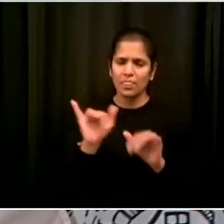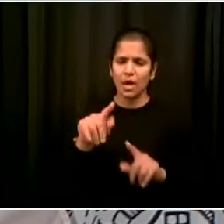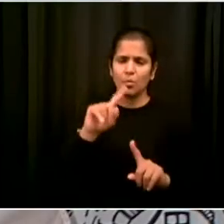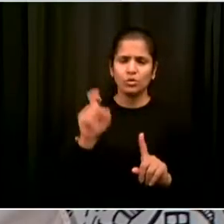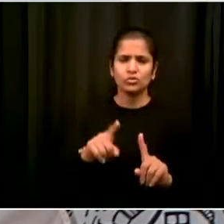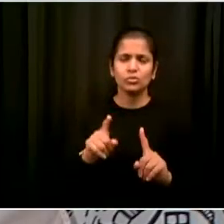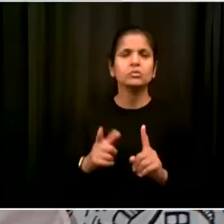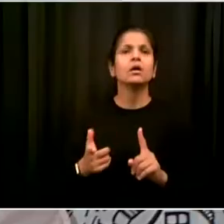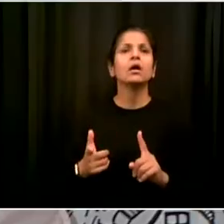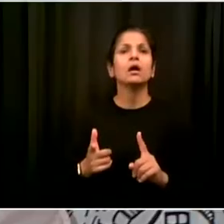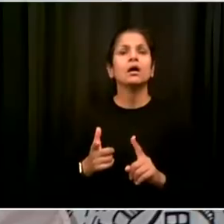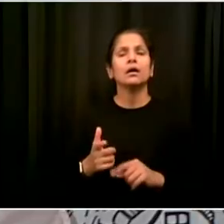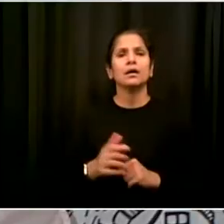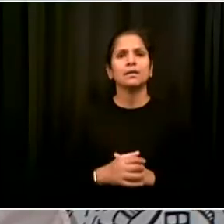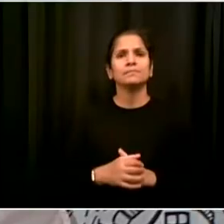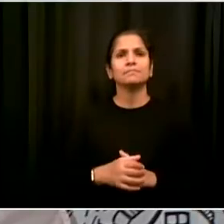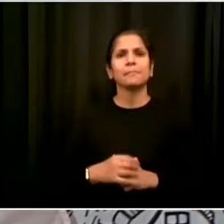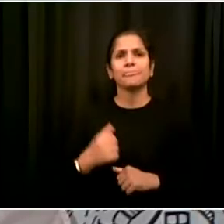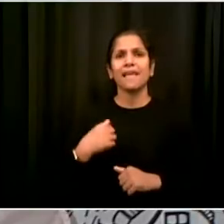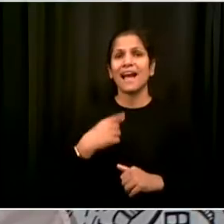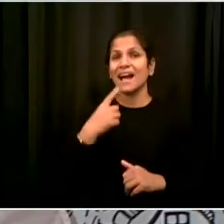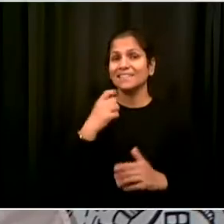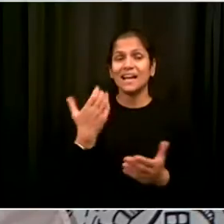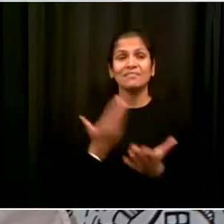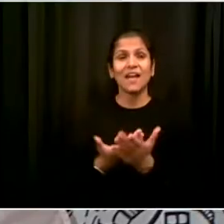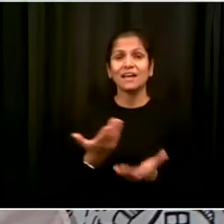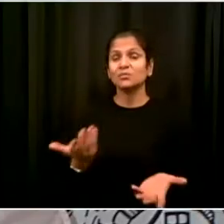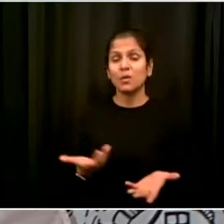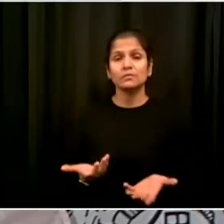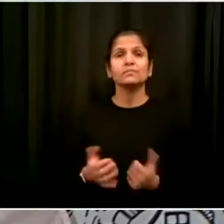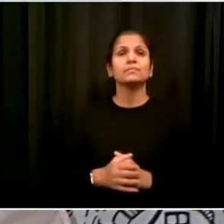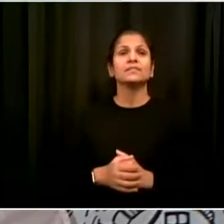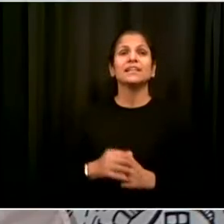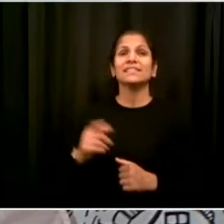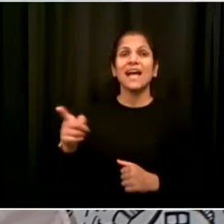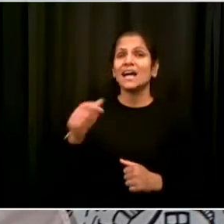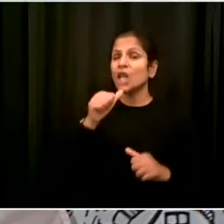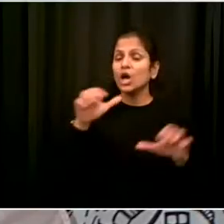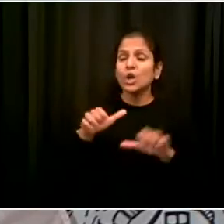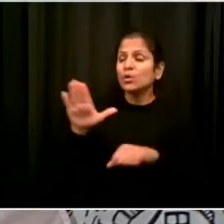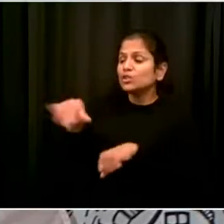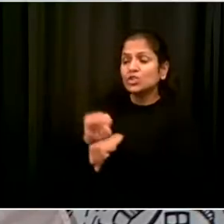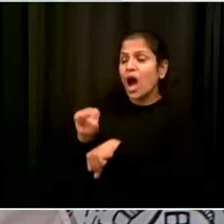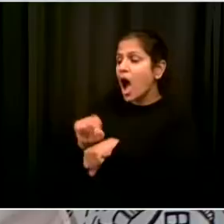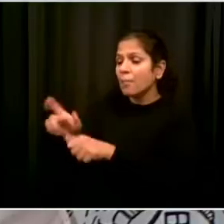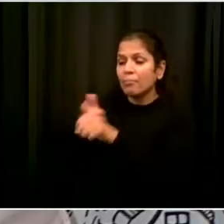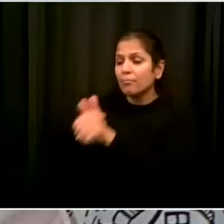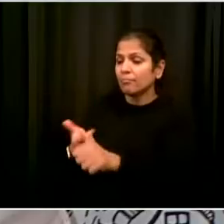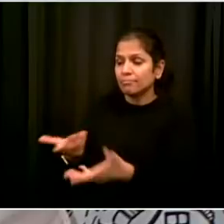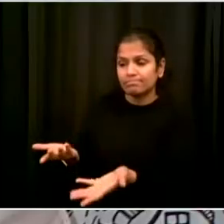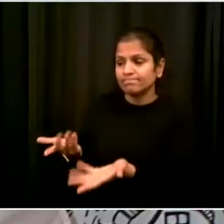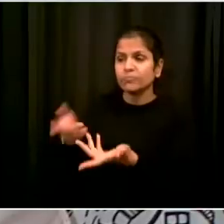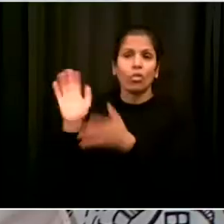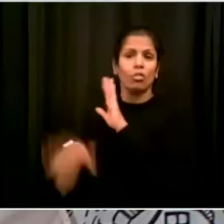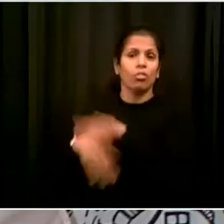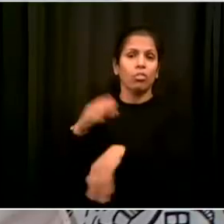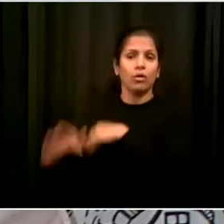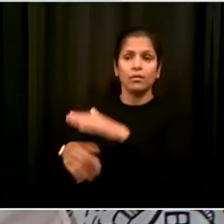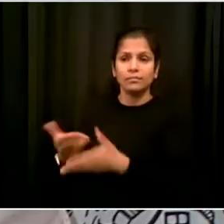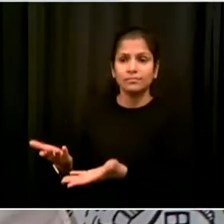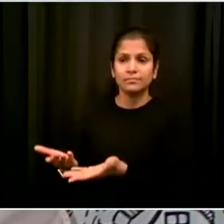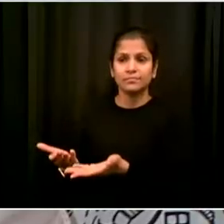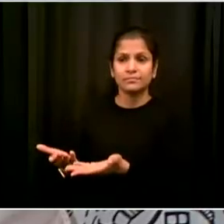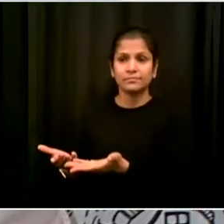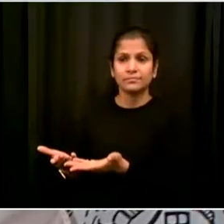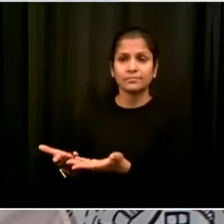there has to be consequences. Go ahead. Yeah, so when you asked Eric Phillips what you should say about the